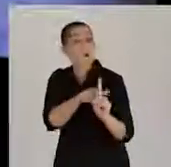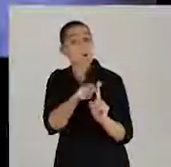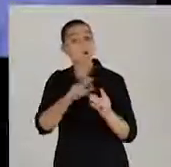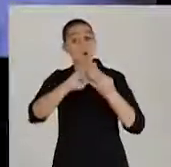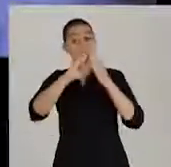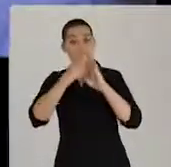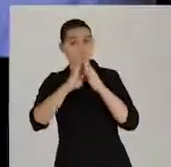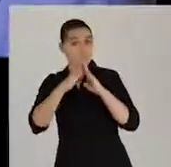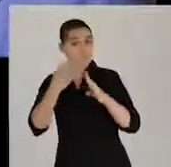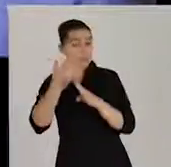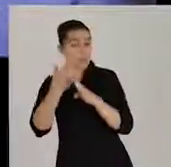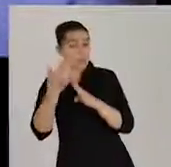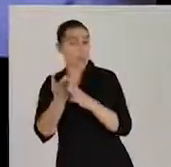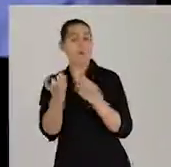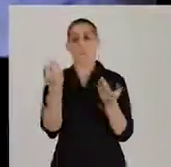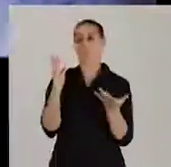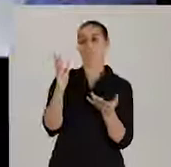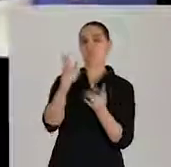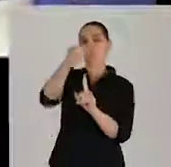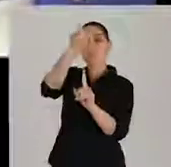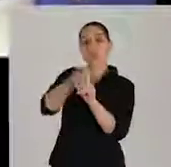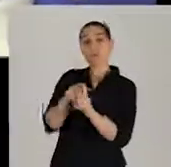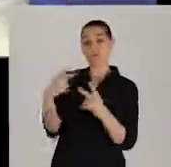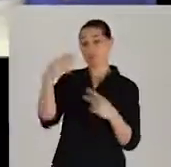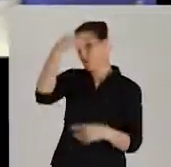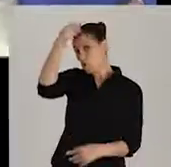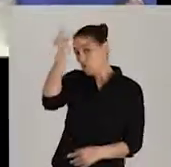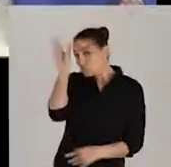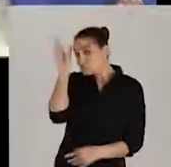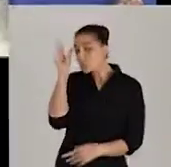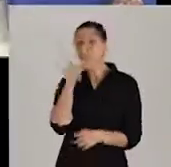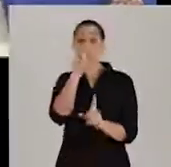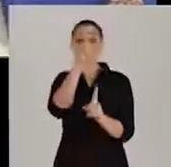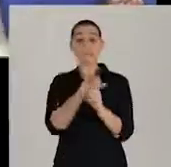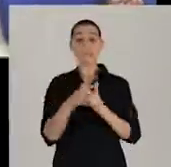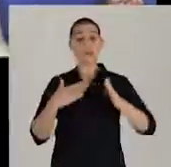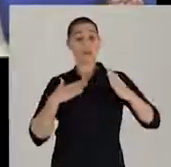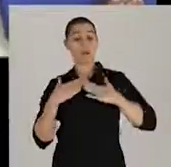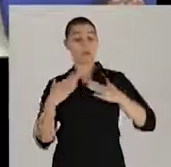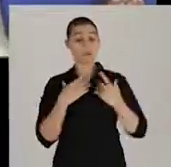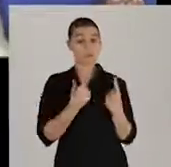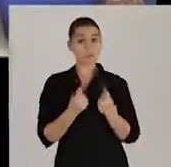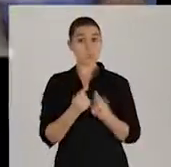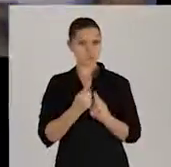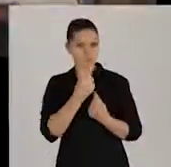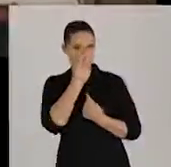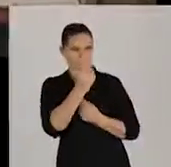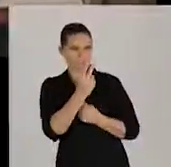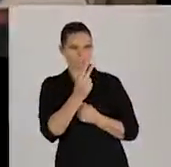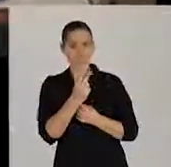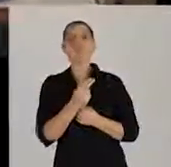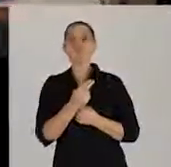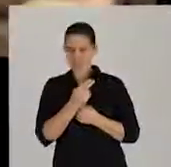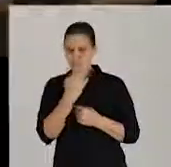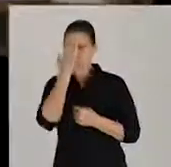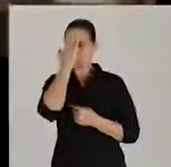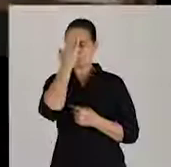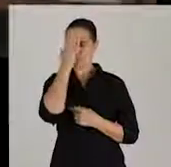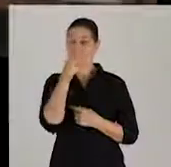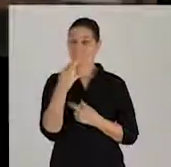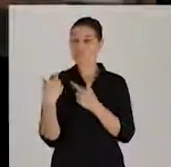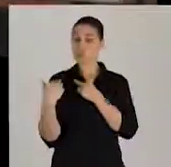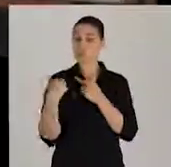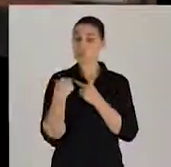an educator, or nurse. Work with your team to designate the most appropriate staff for this